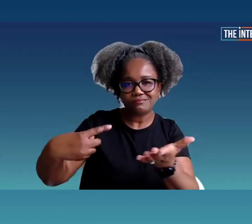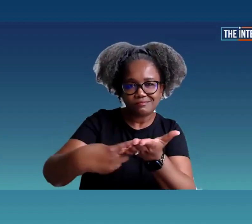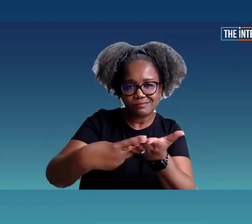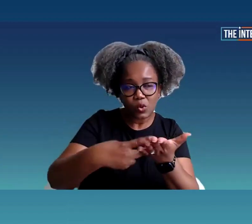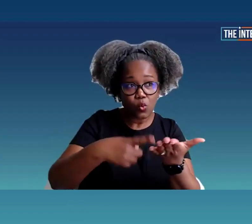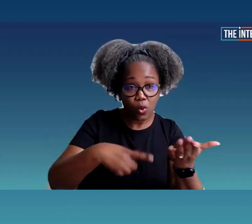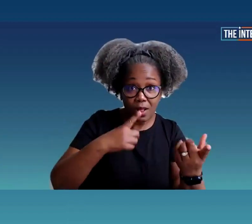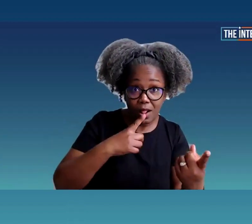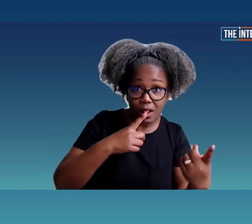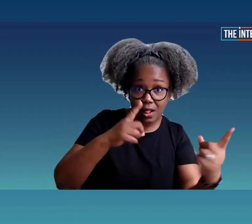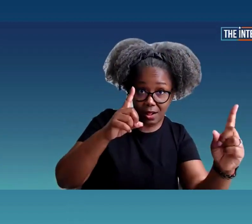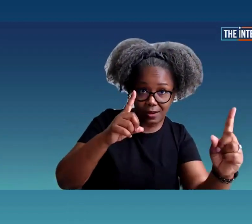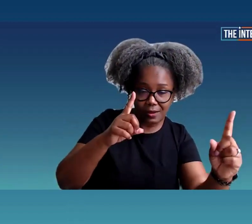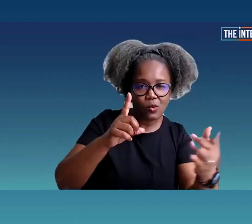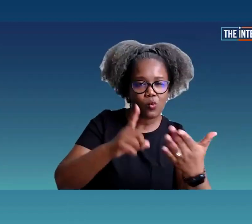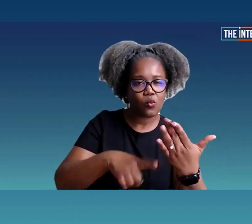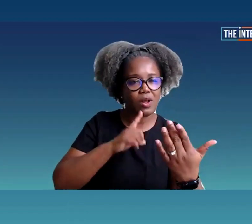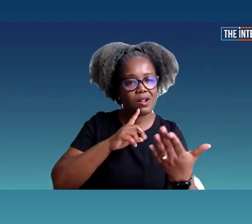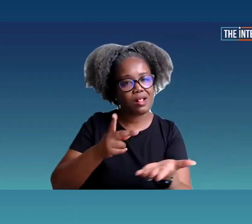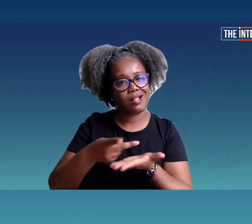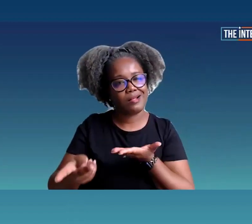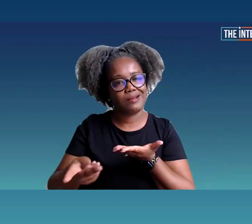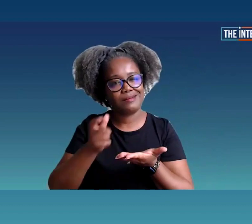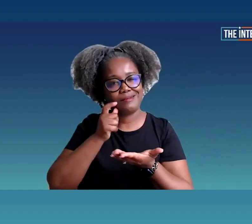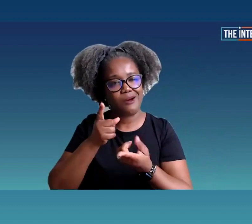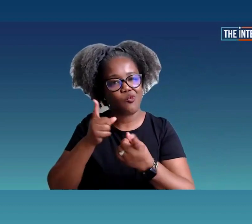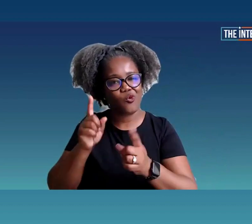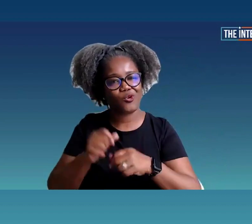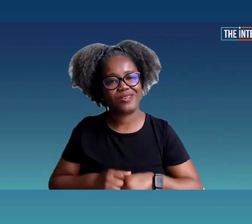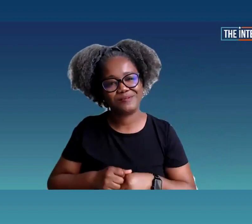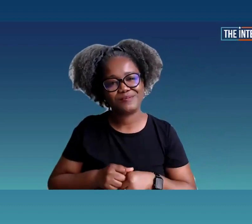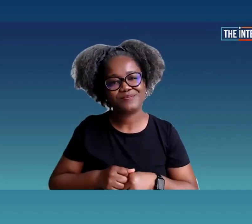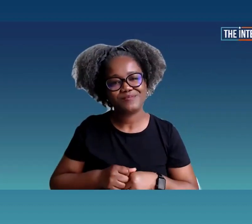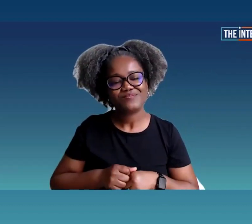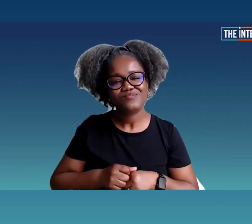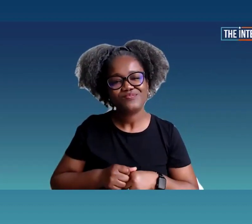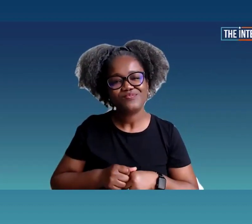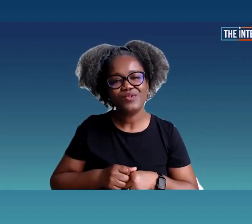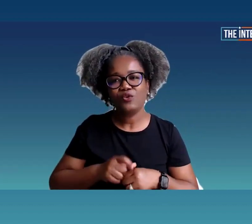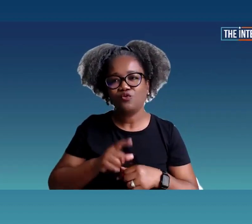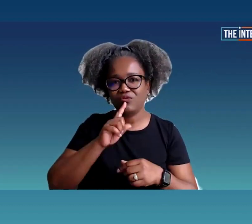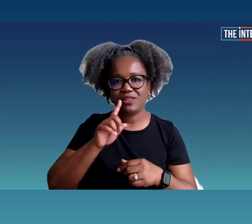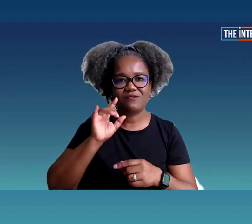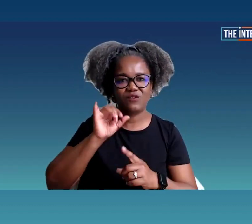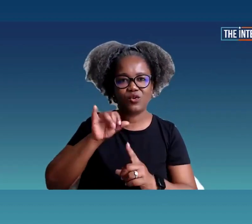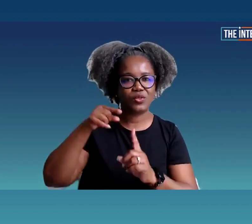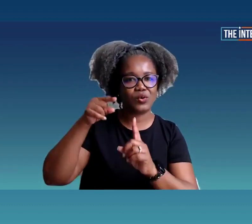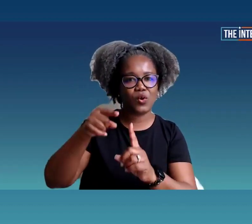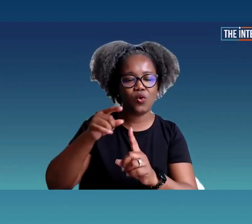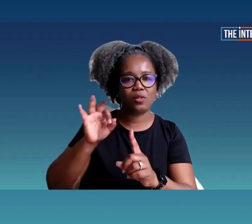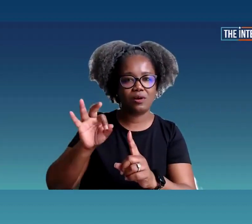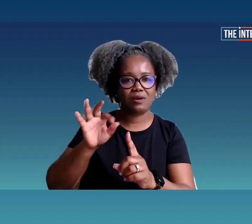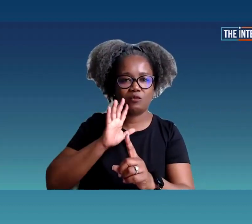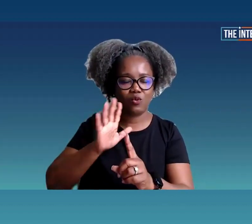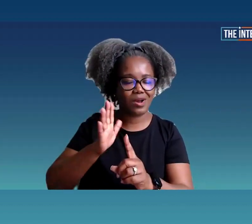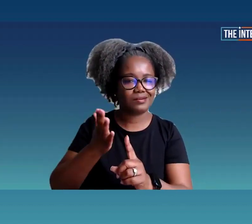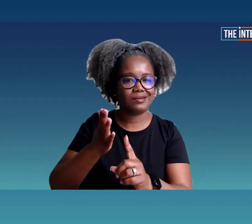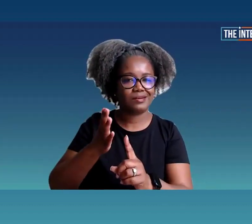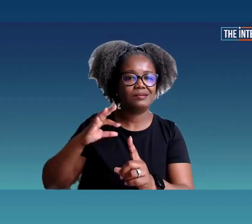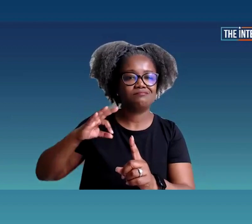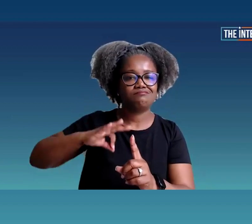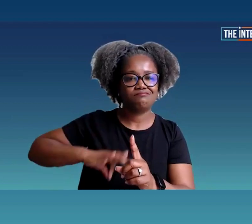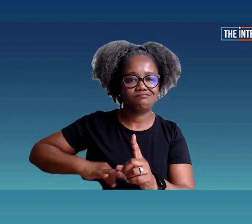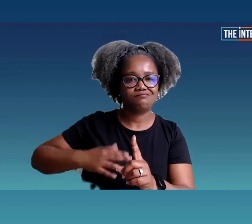get strategic about your efforts. So I want to make sure that everybody checks us out, check our website out at